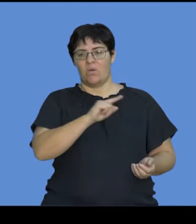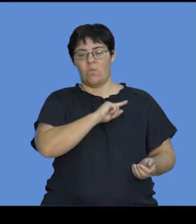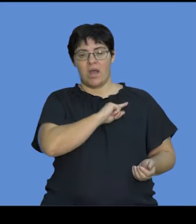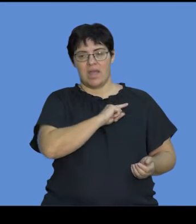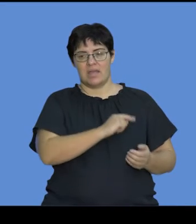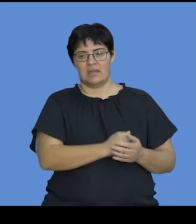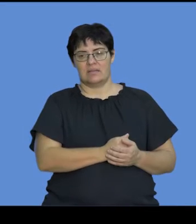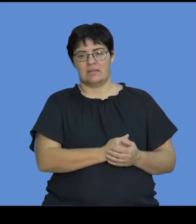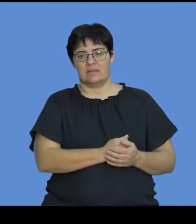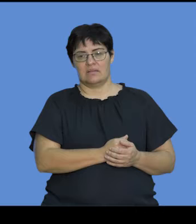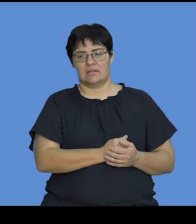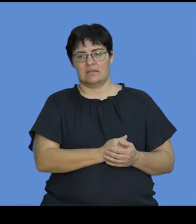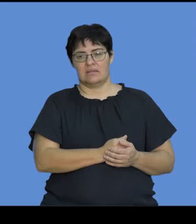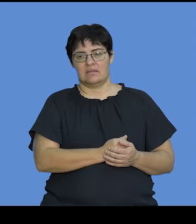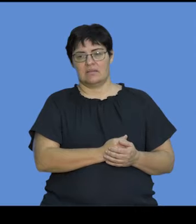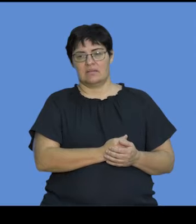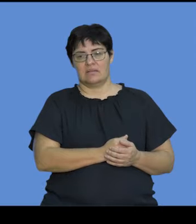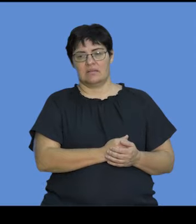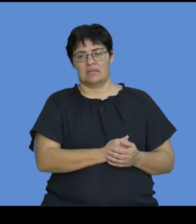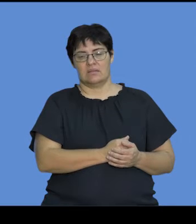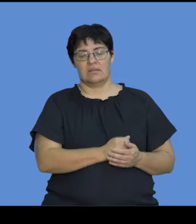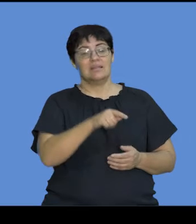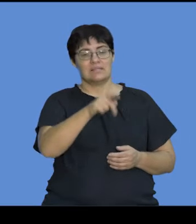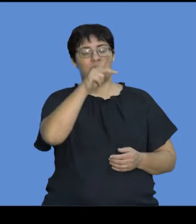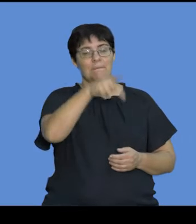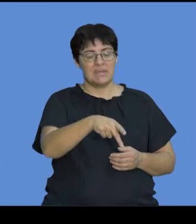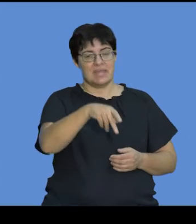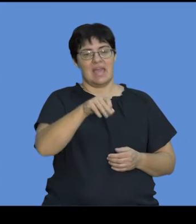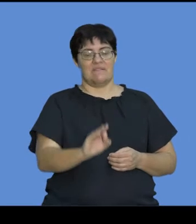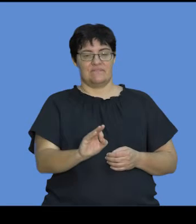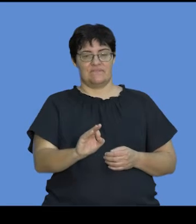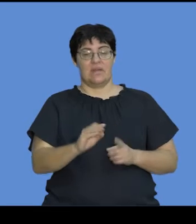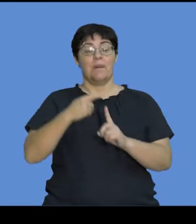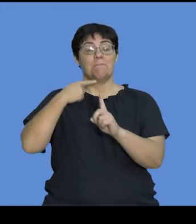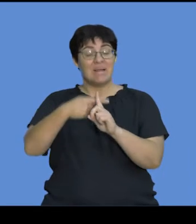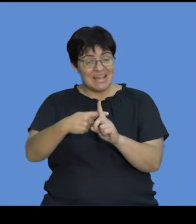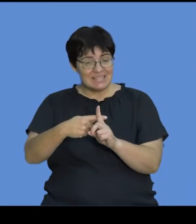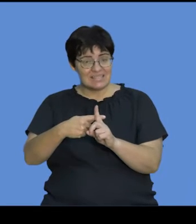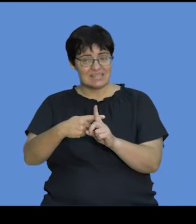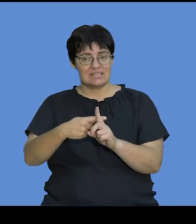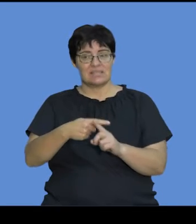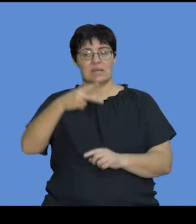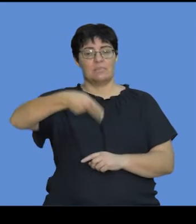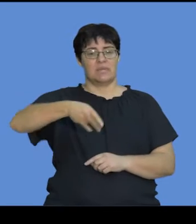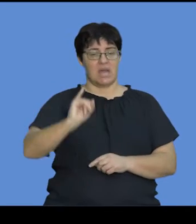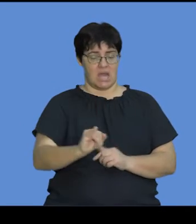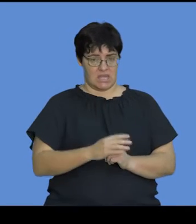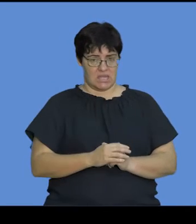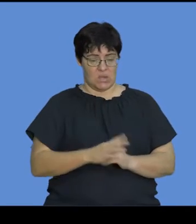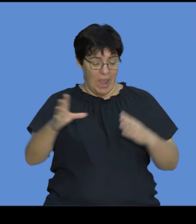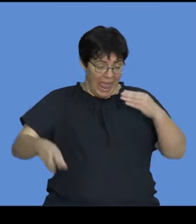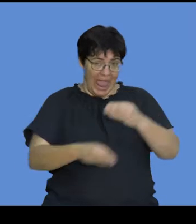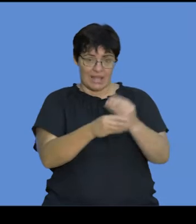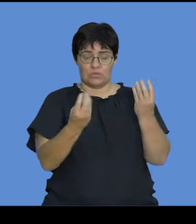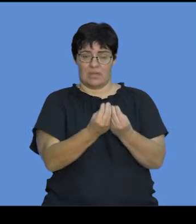P, oopsie, I didn't want to do that. This is PF plus PI. We've added the two